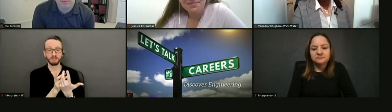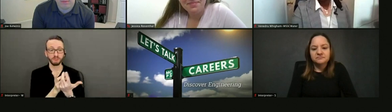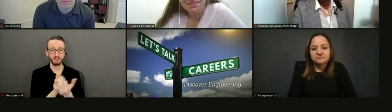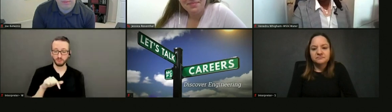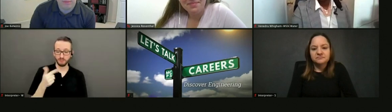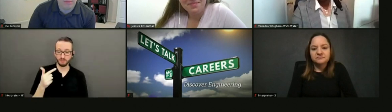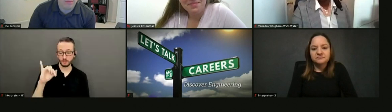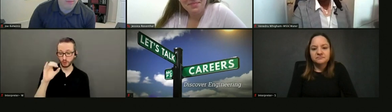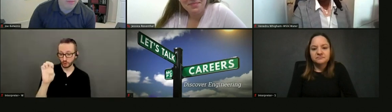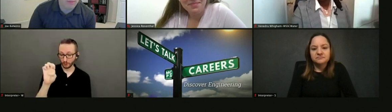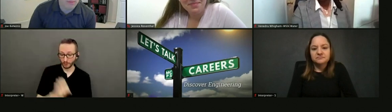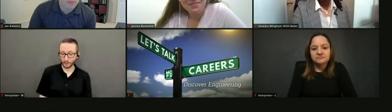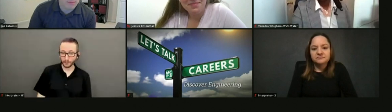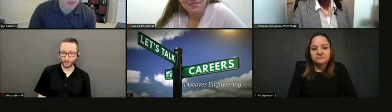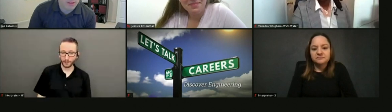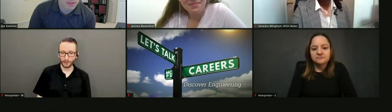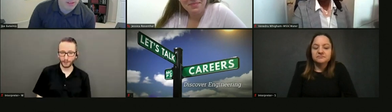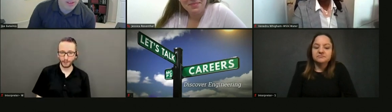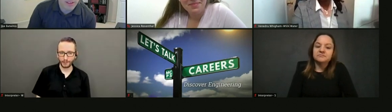Joe?